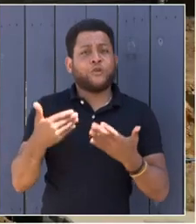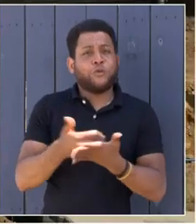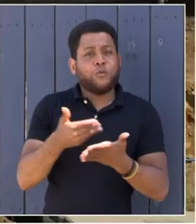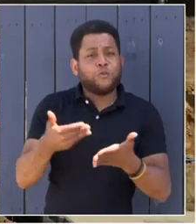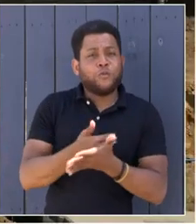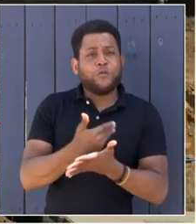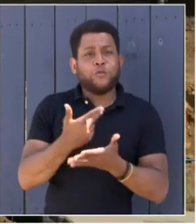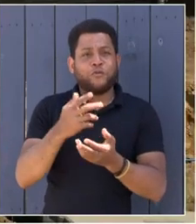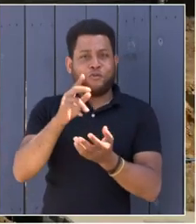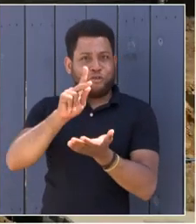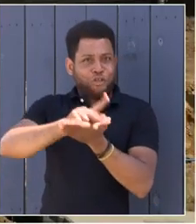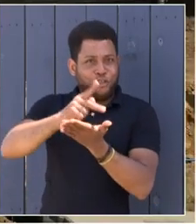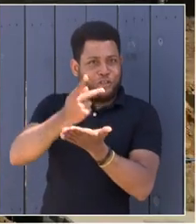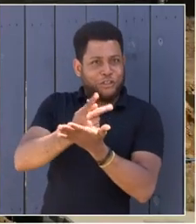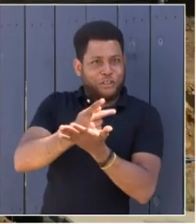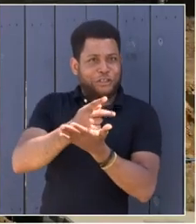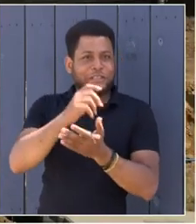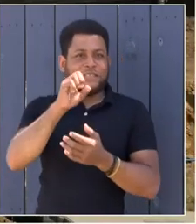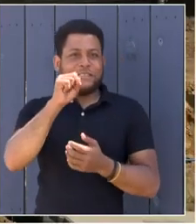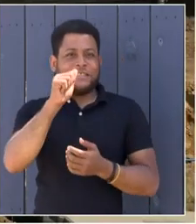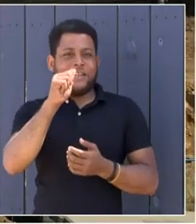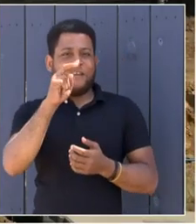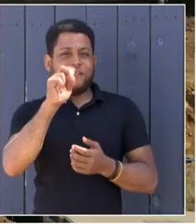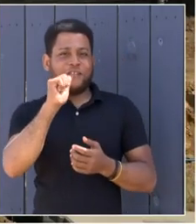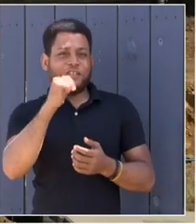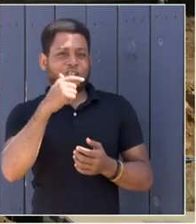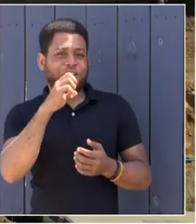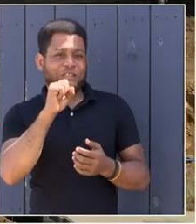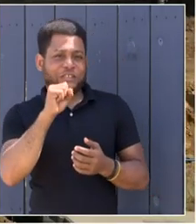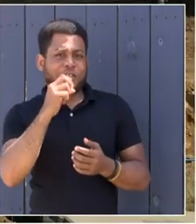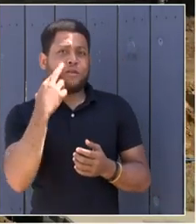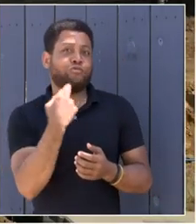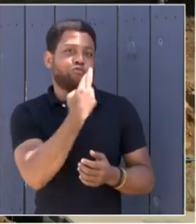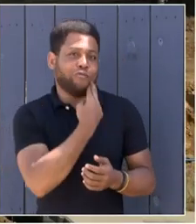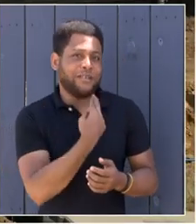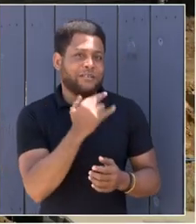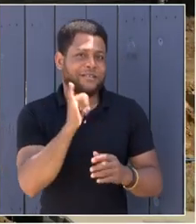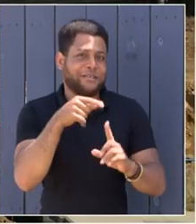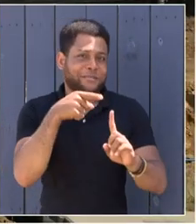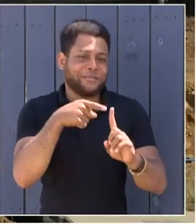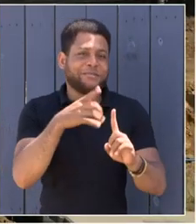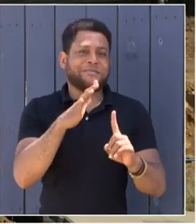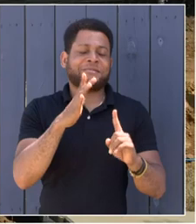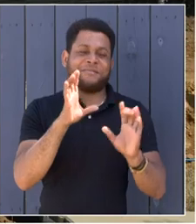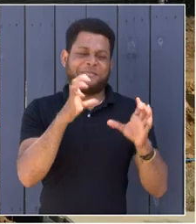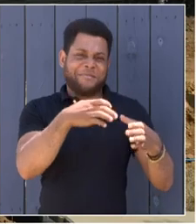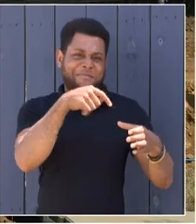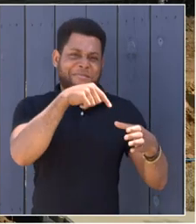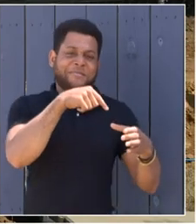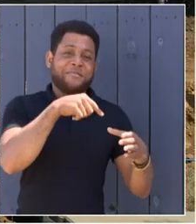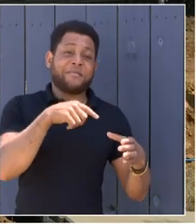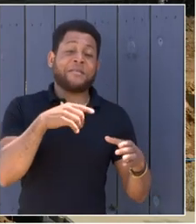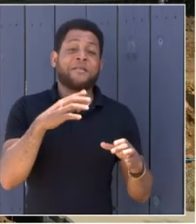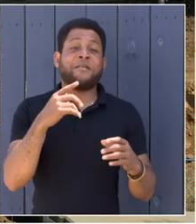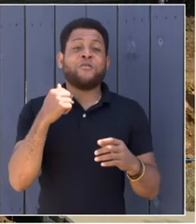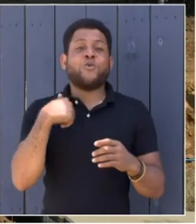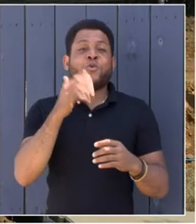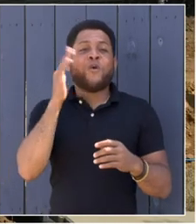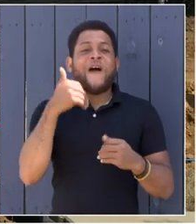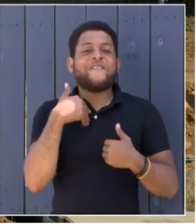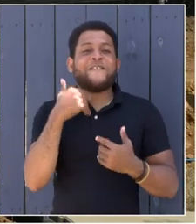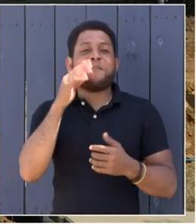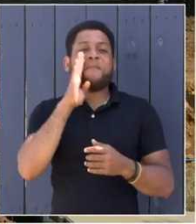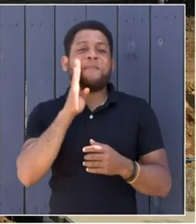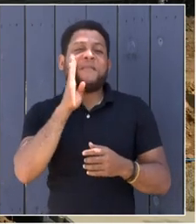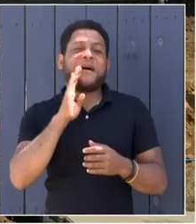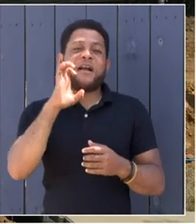Kitchen Savages that will be the Savage Breakfast Club, which is amazing. And